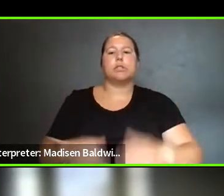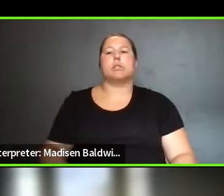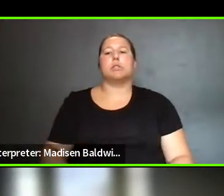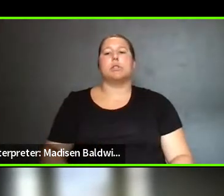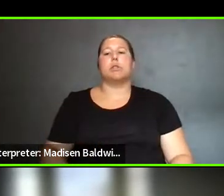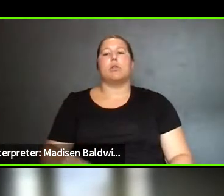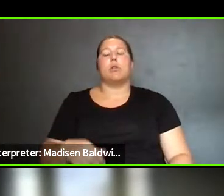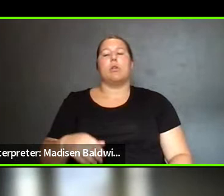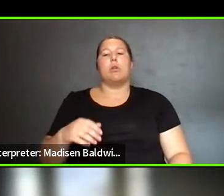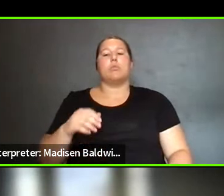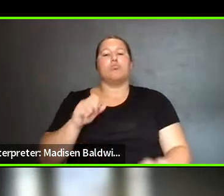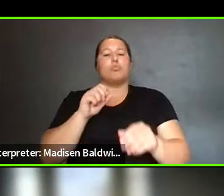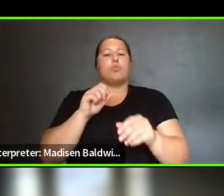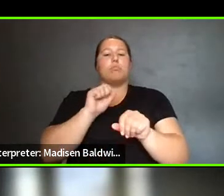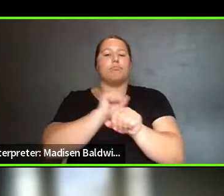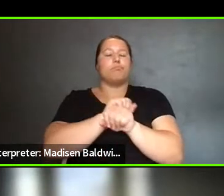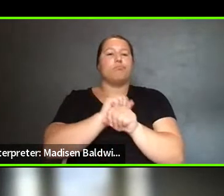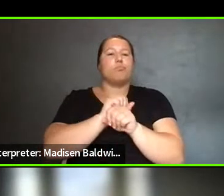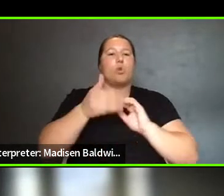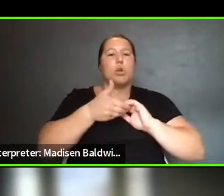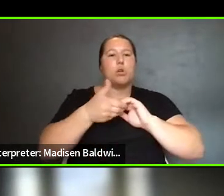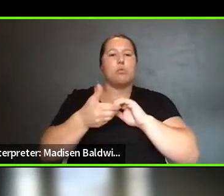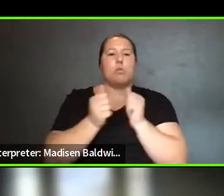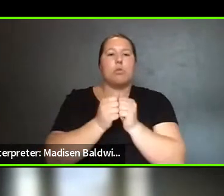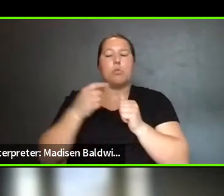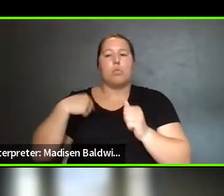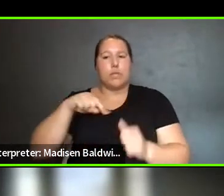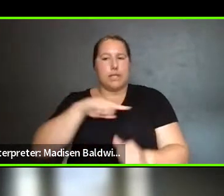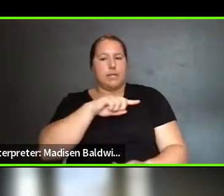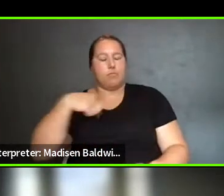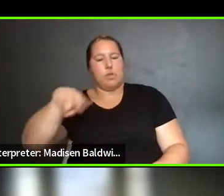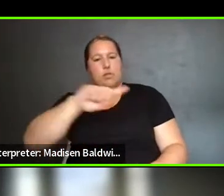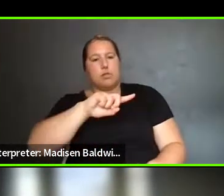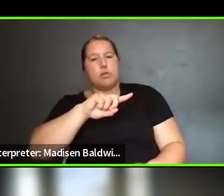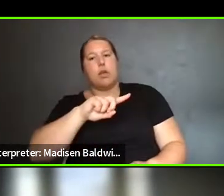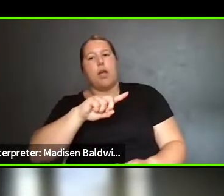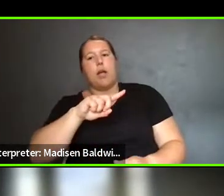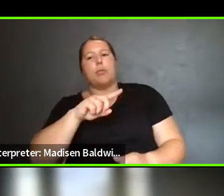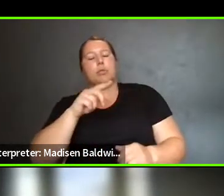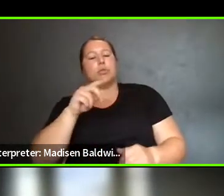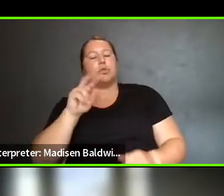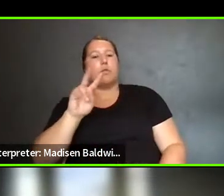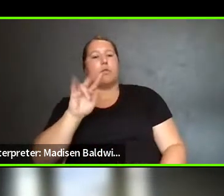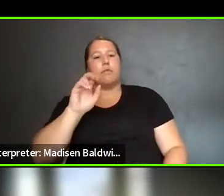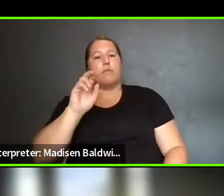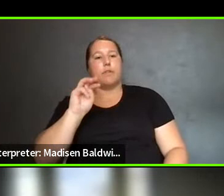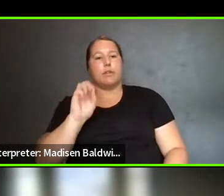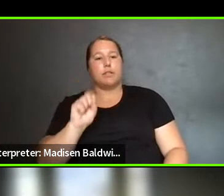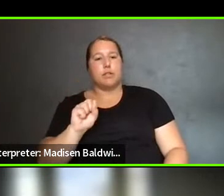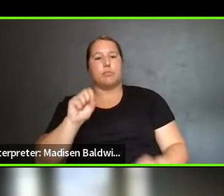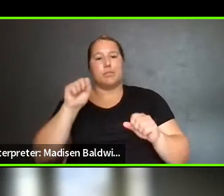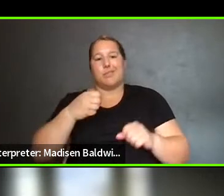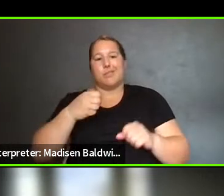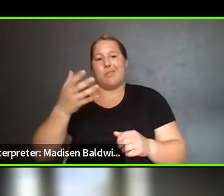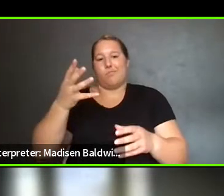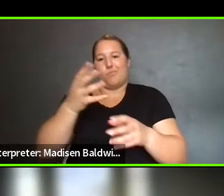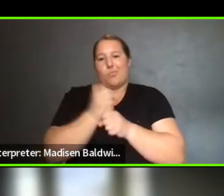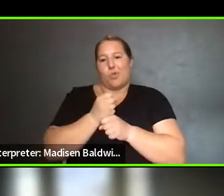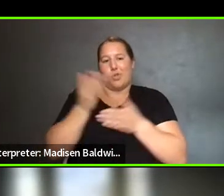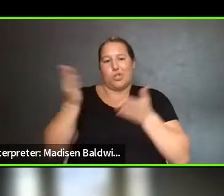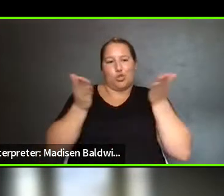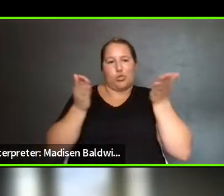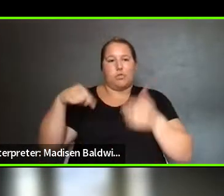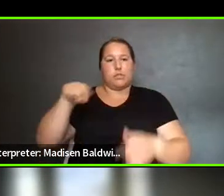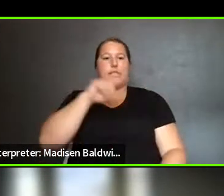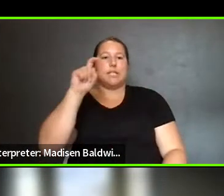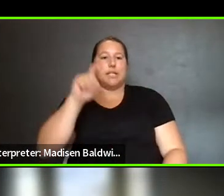We're working with them and the county to make sure that victims are receiving the assistance that they need. But Aaliyah, if you want to answer the questions about the New York